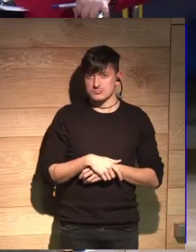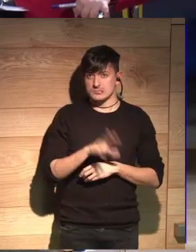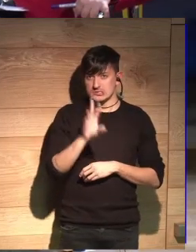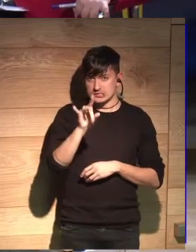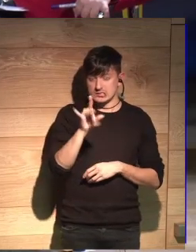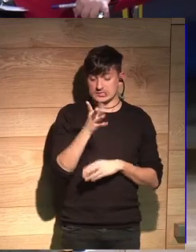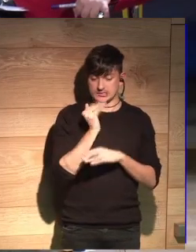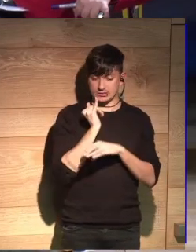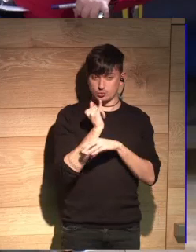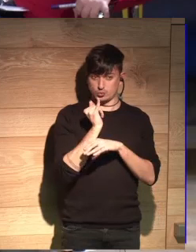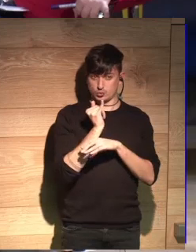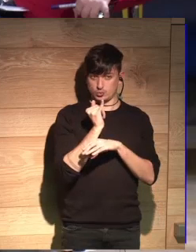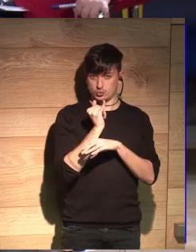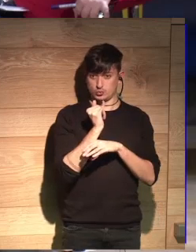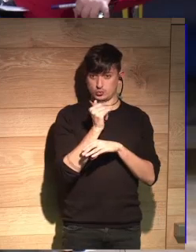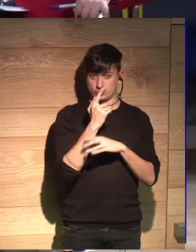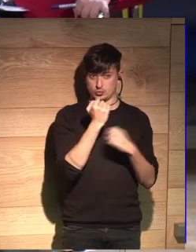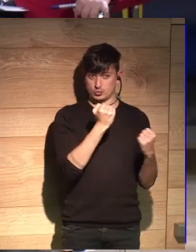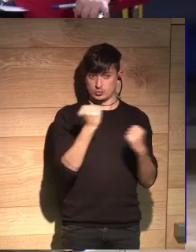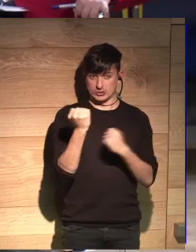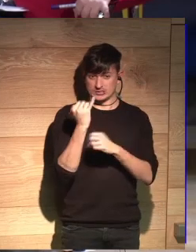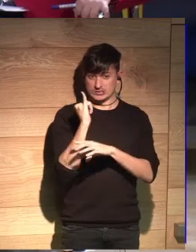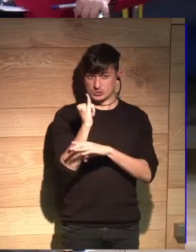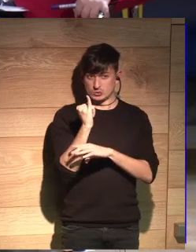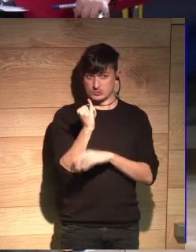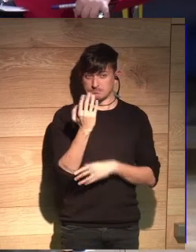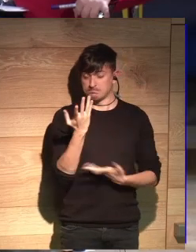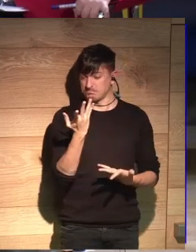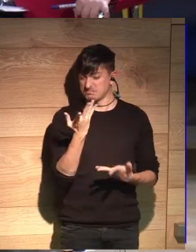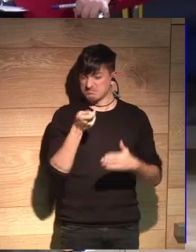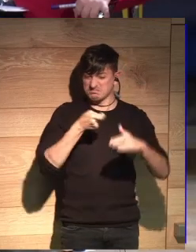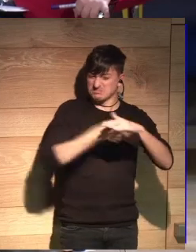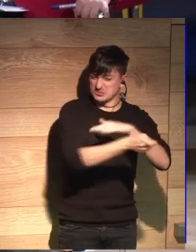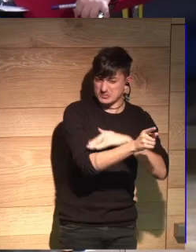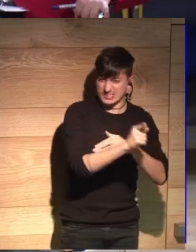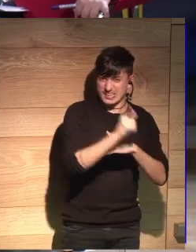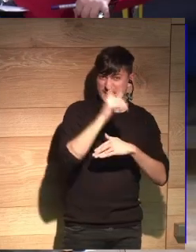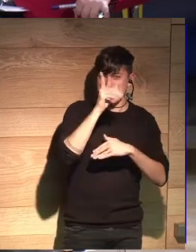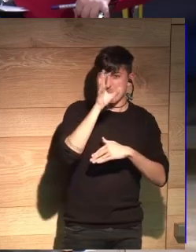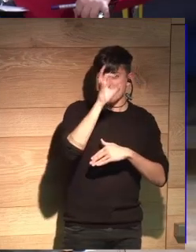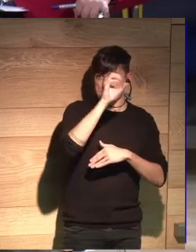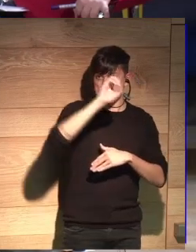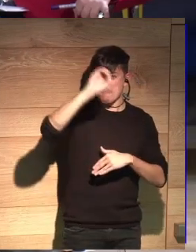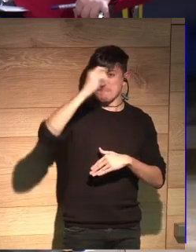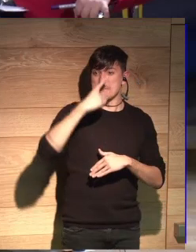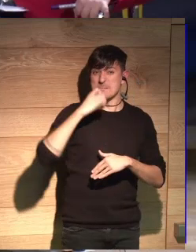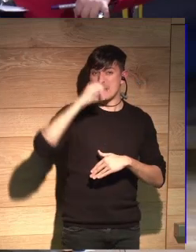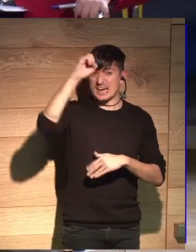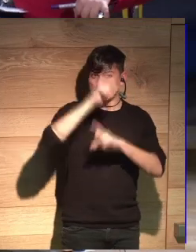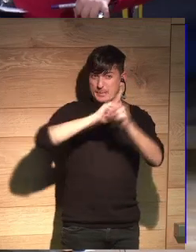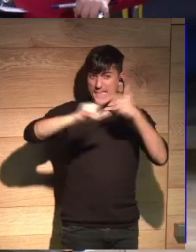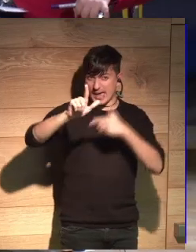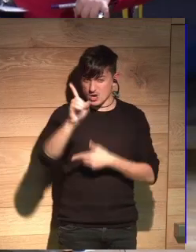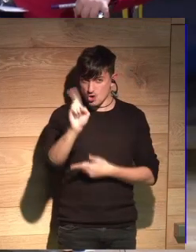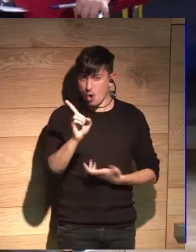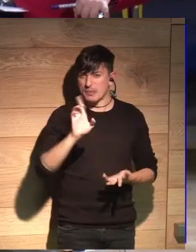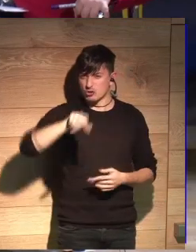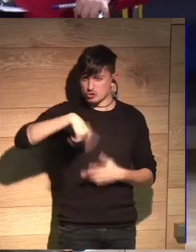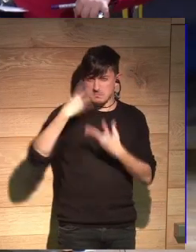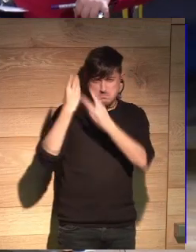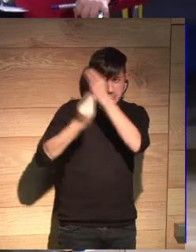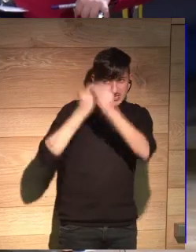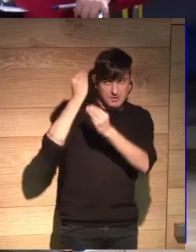not putting money into going to Mars, but we actually think about it because we do like Elon Musk a lot. And at the same time, we quite